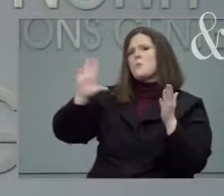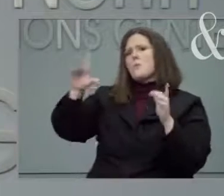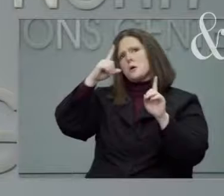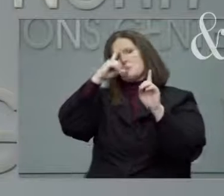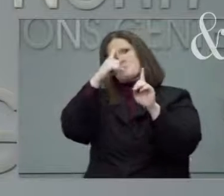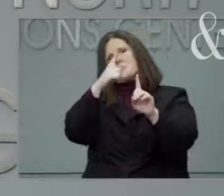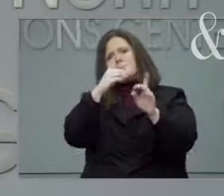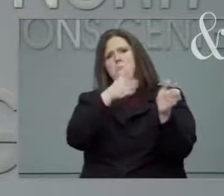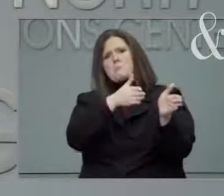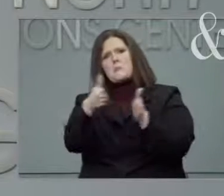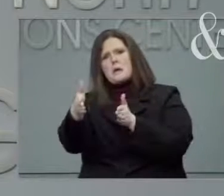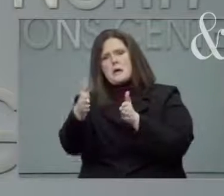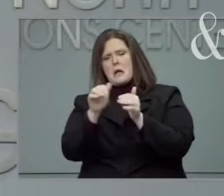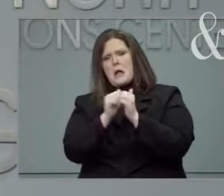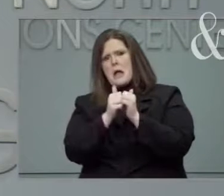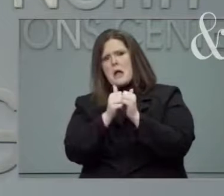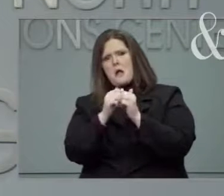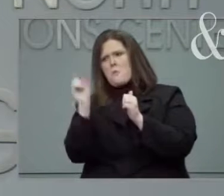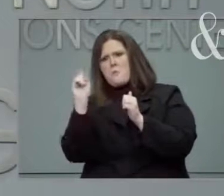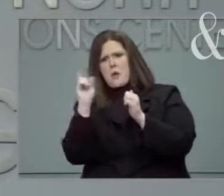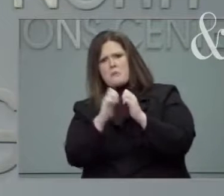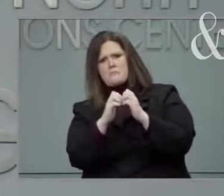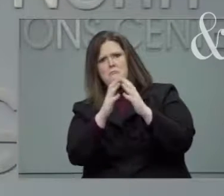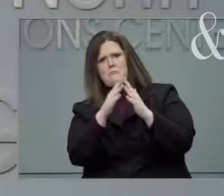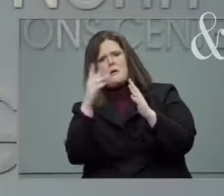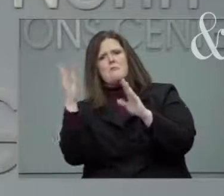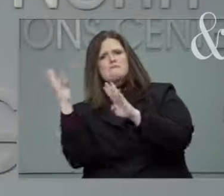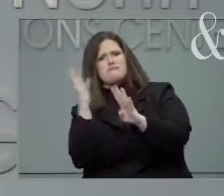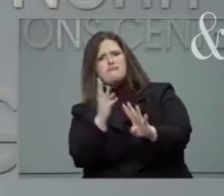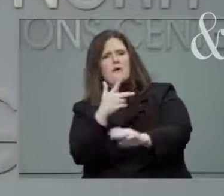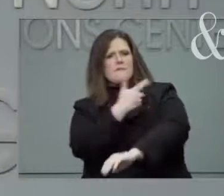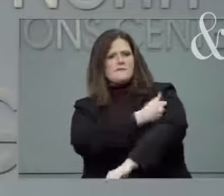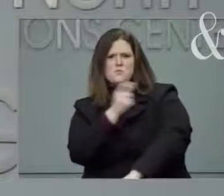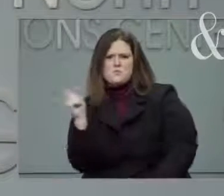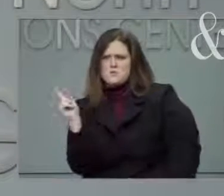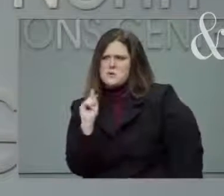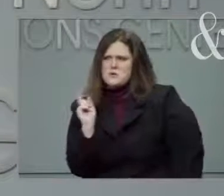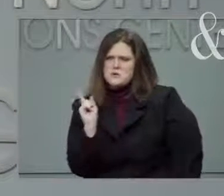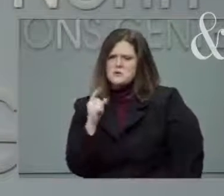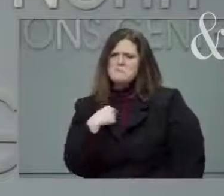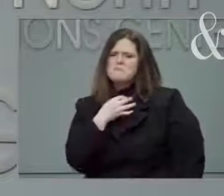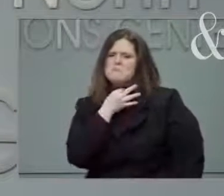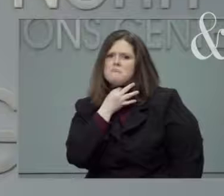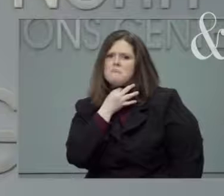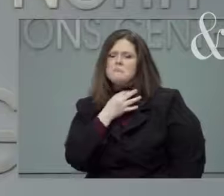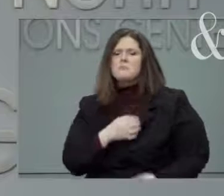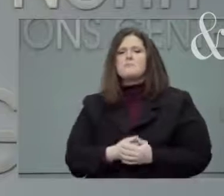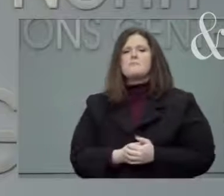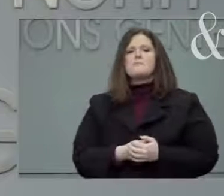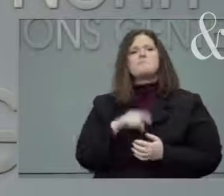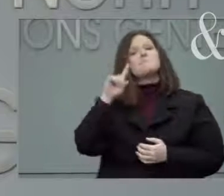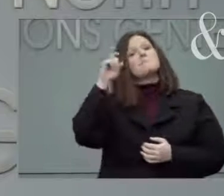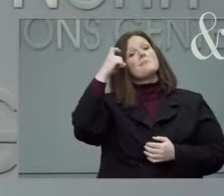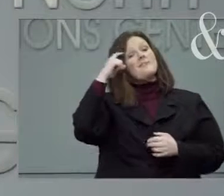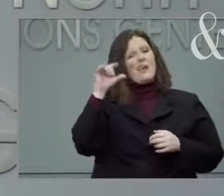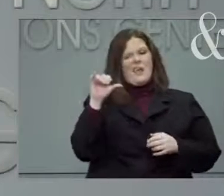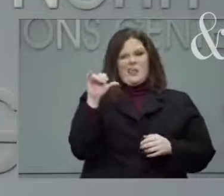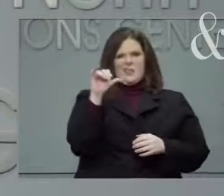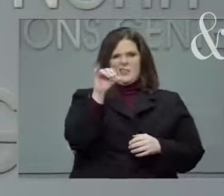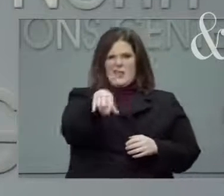And if so, what would be the plan for that? This is one of the reasons why we're giving this notice